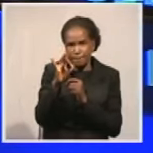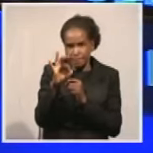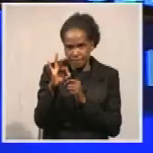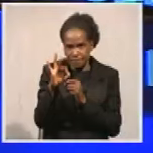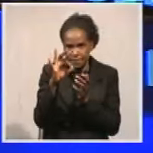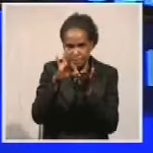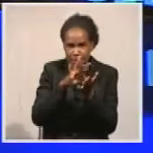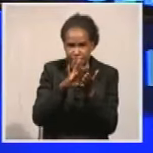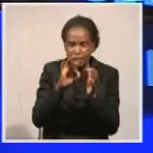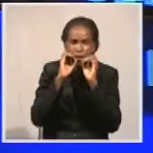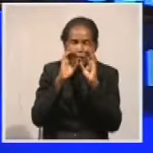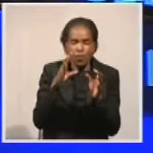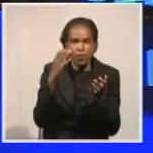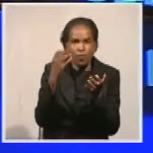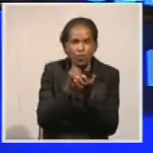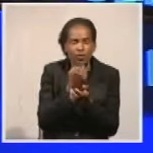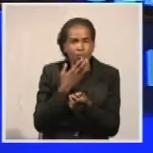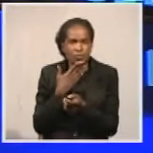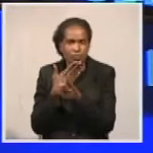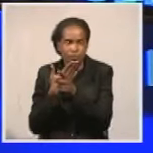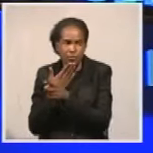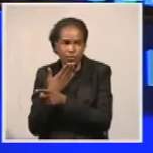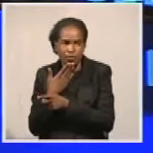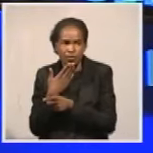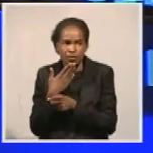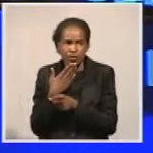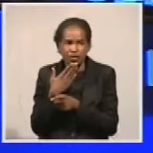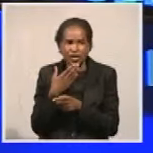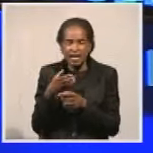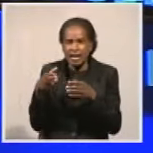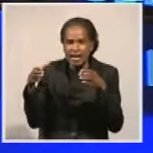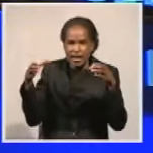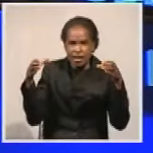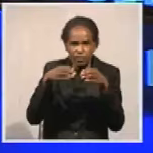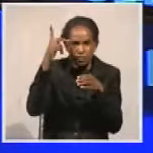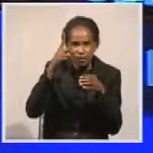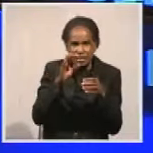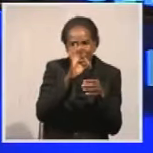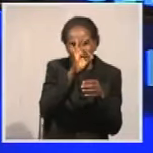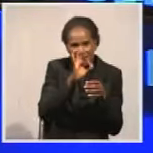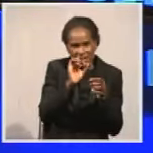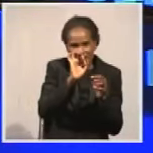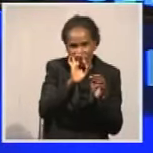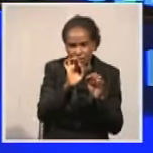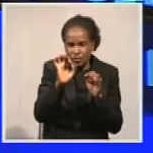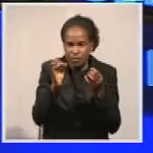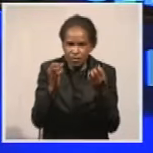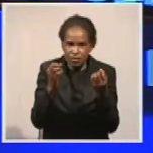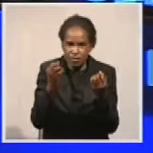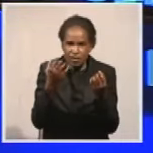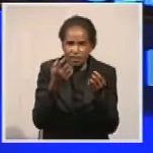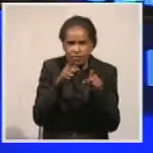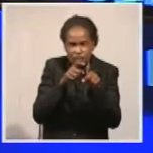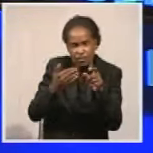1989 came out, parties have won proportionately to their